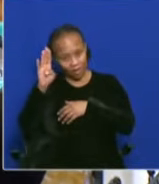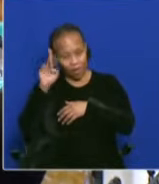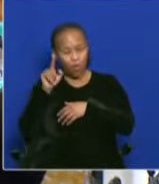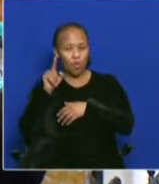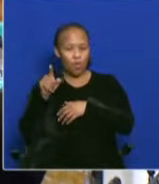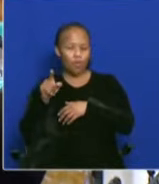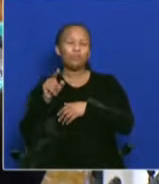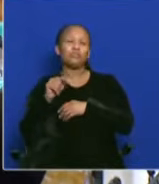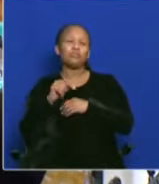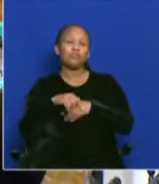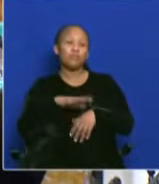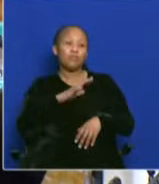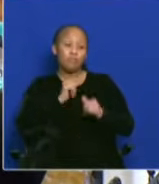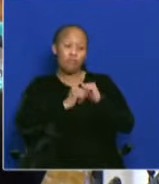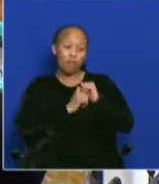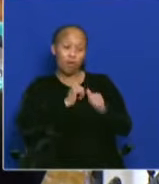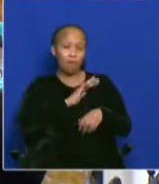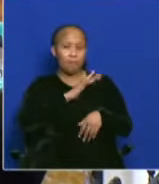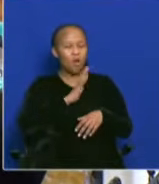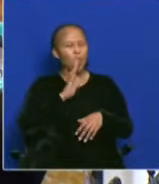Ritt."